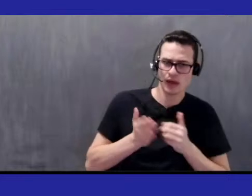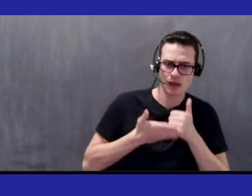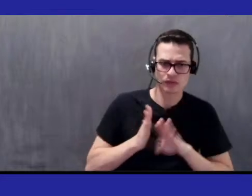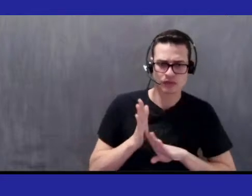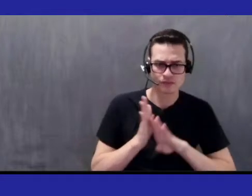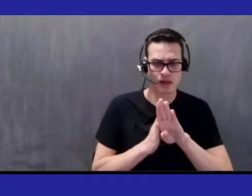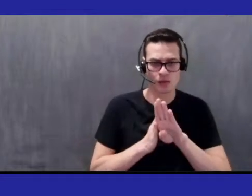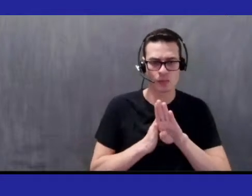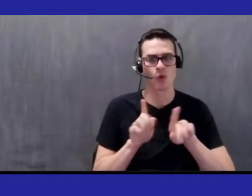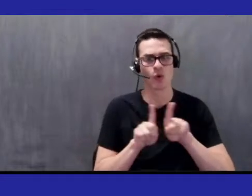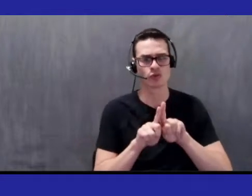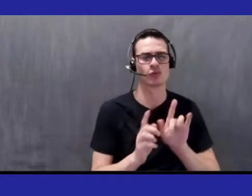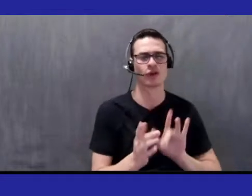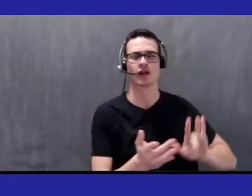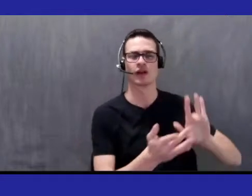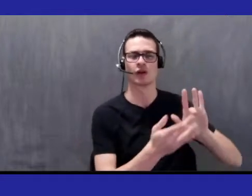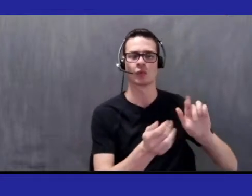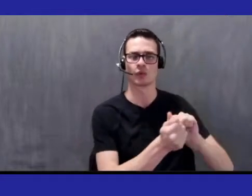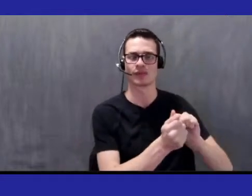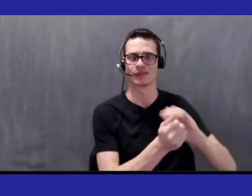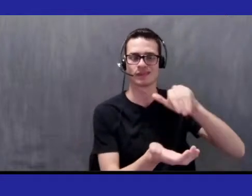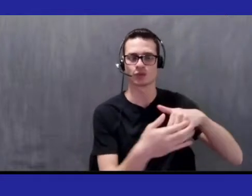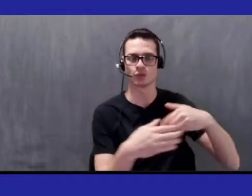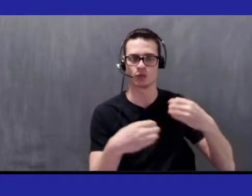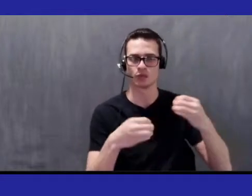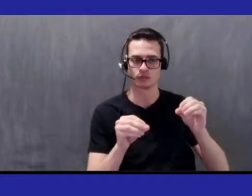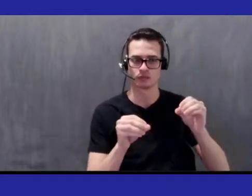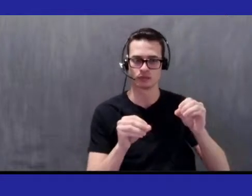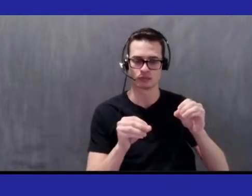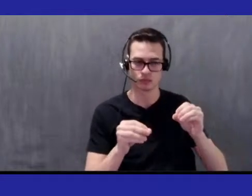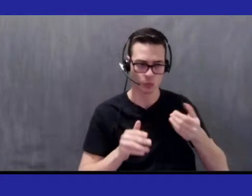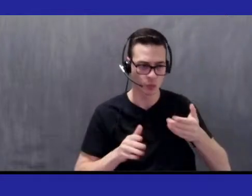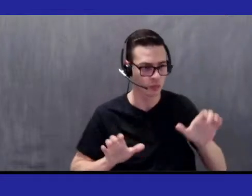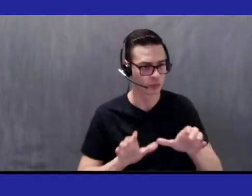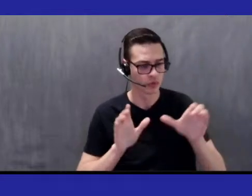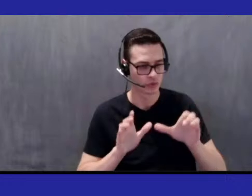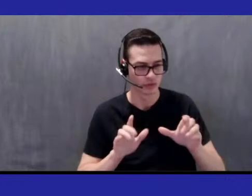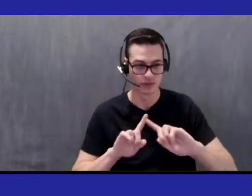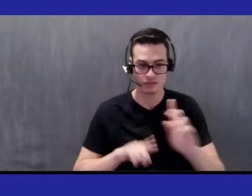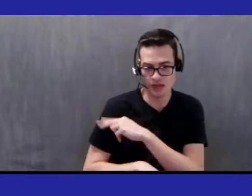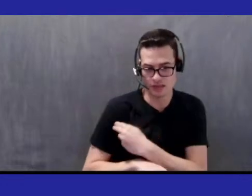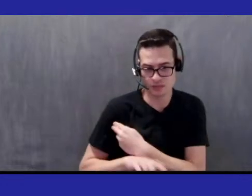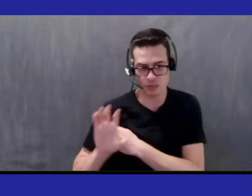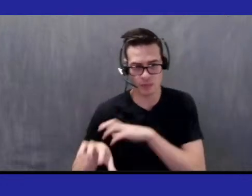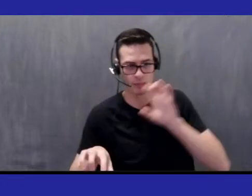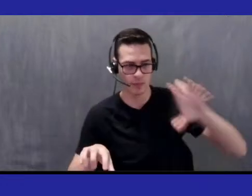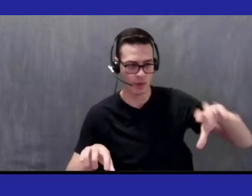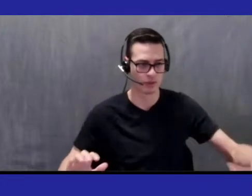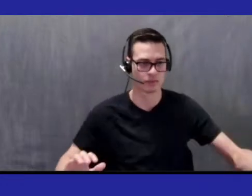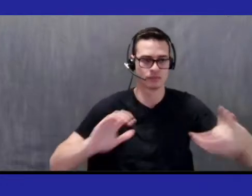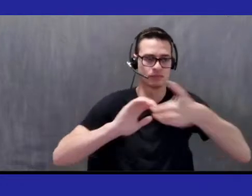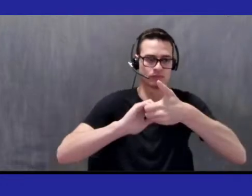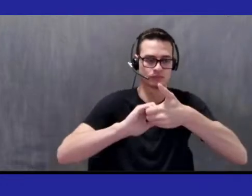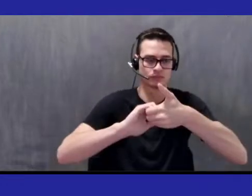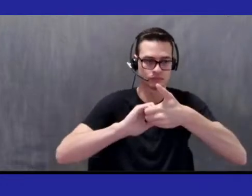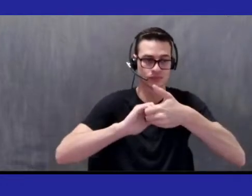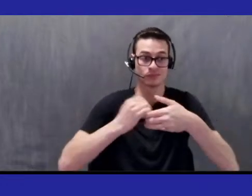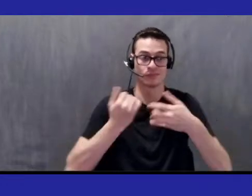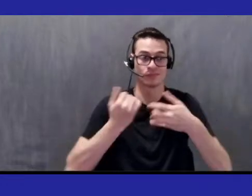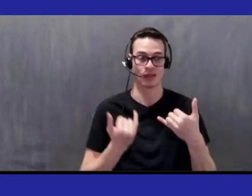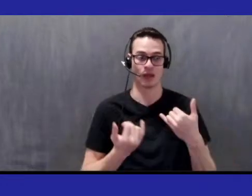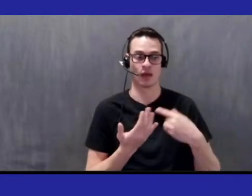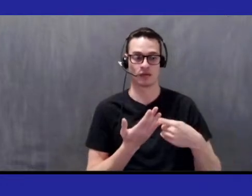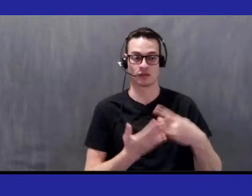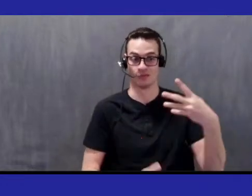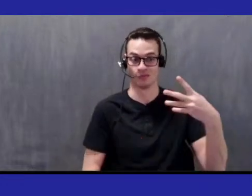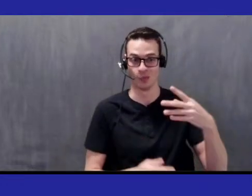office and cross-facility collaboration to do so. So I'll be giving an update today on 4 of these projects.